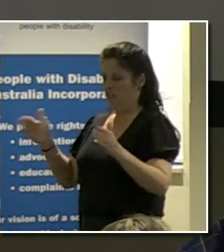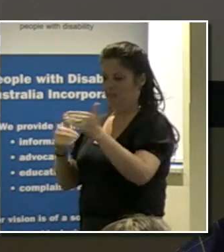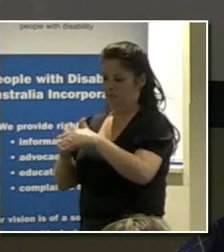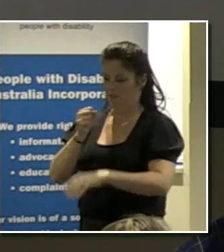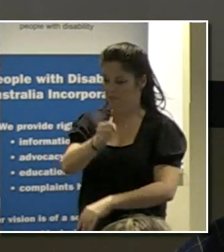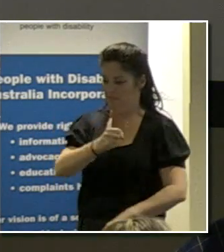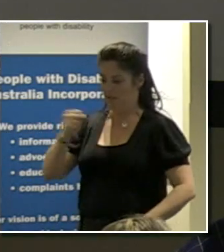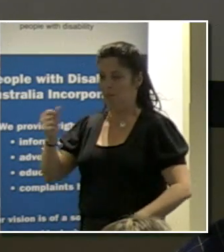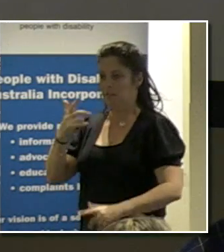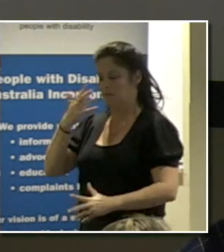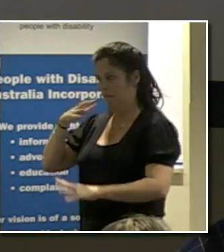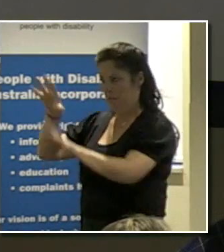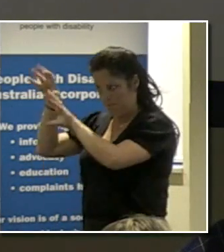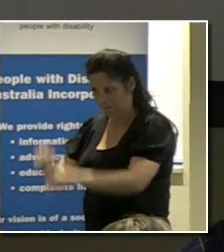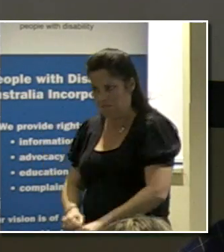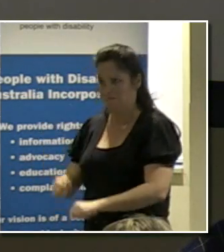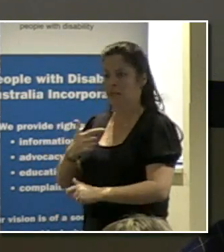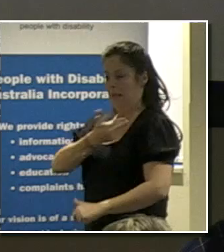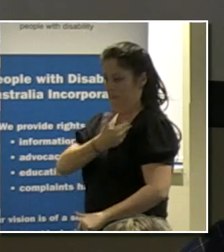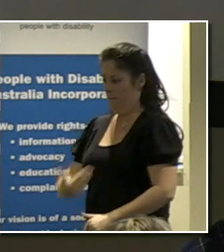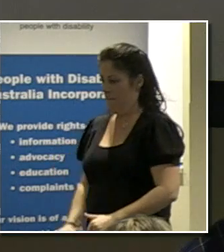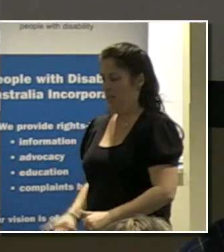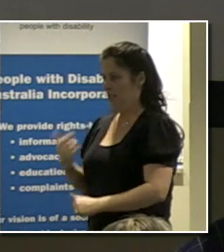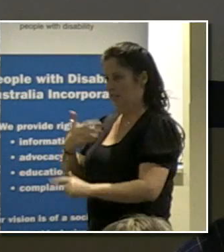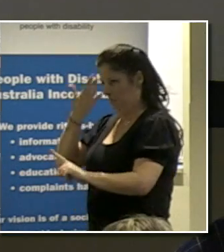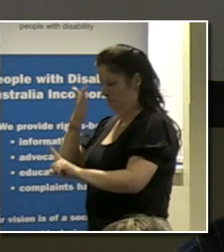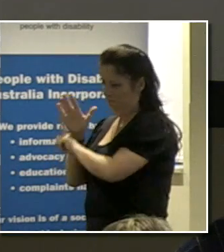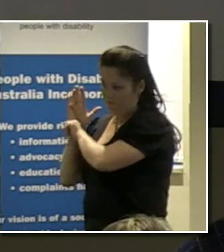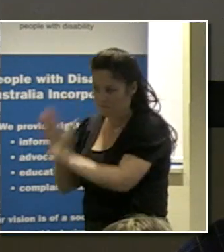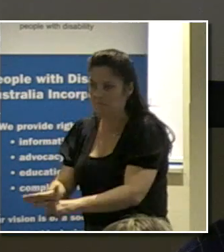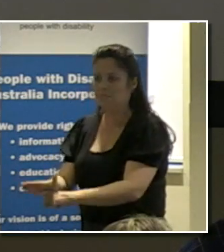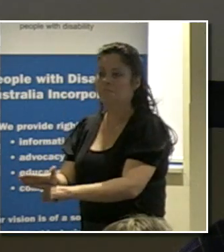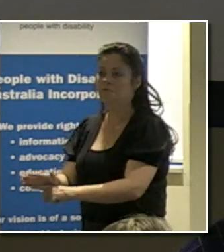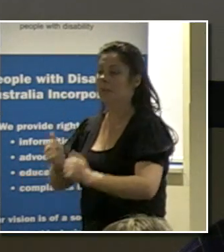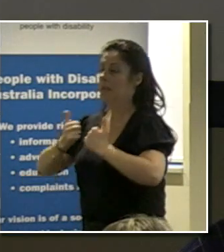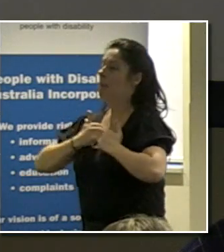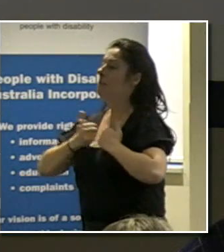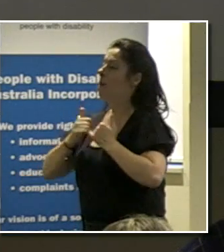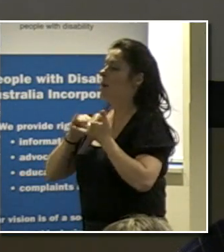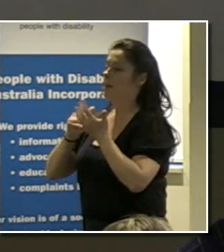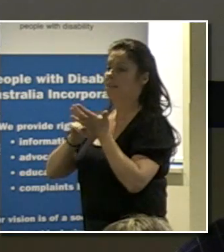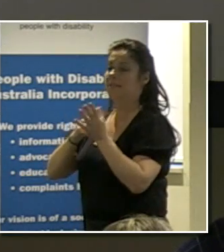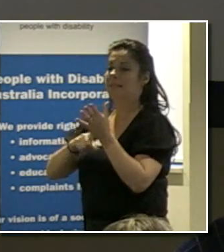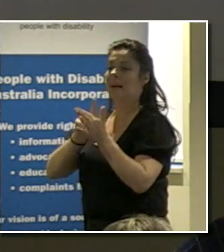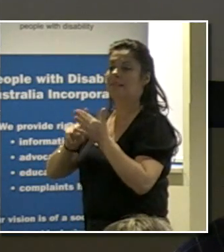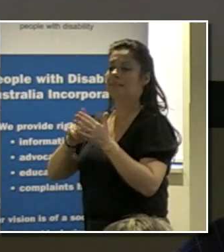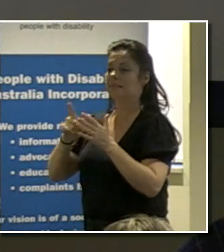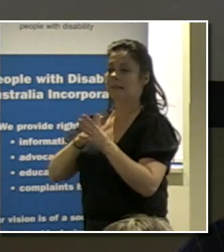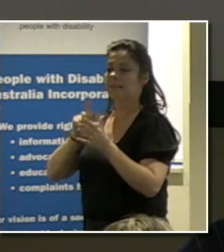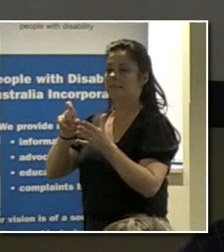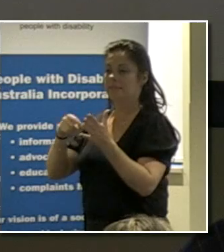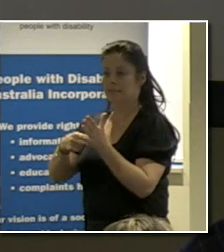have been embarrassed, and they've been forced to change their practices. In the state that I come from, the ACT, they've just released a